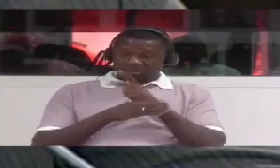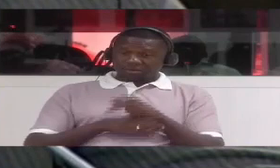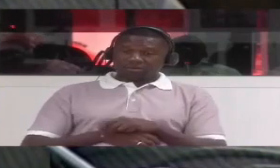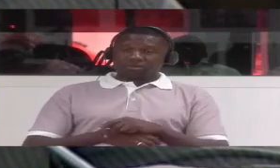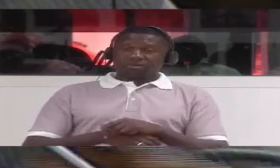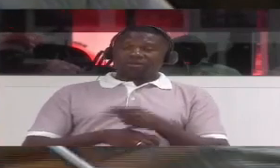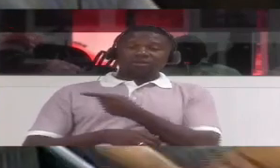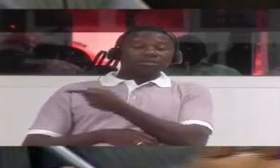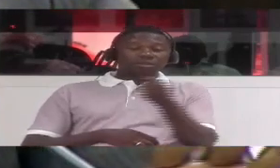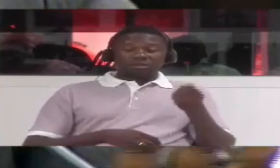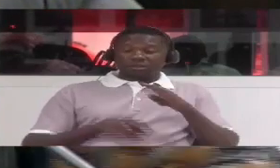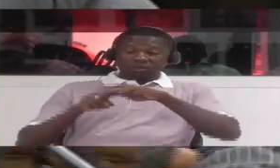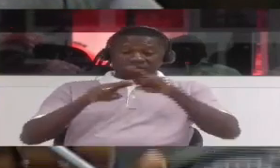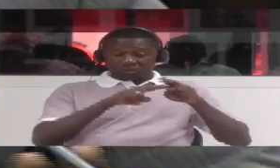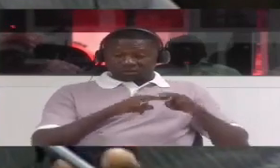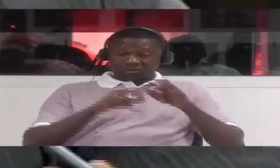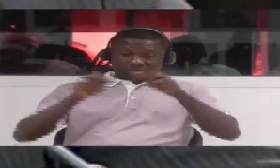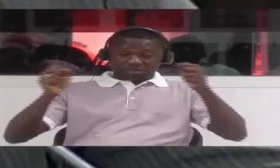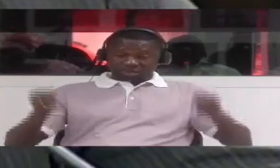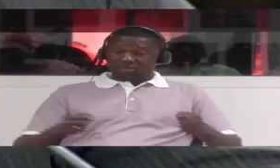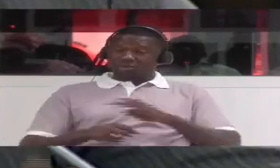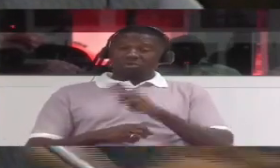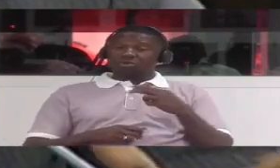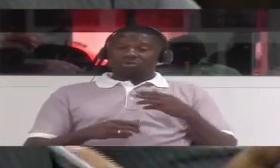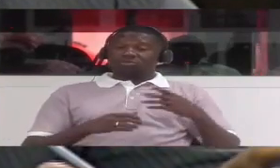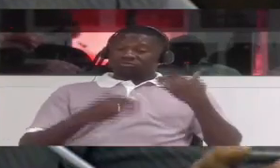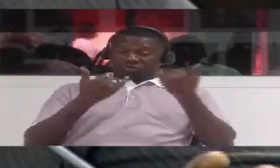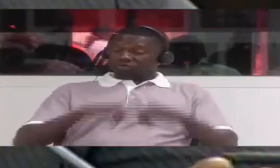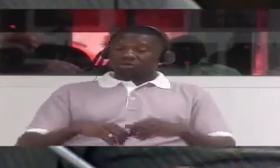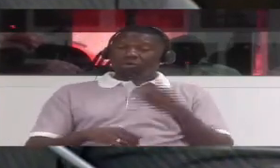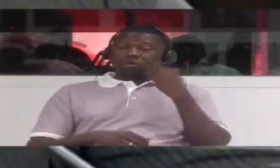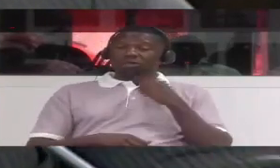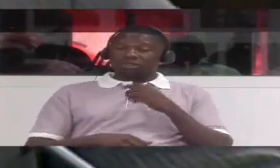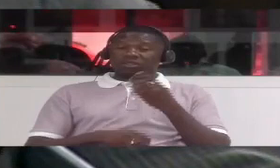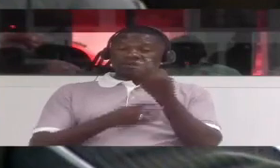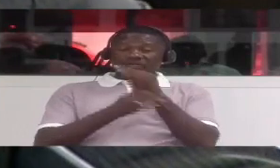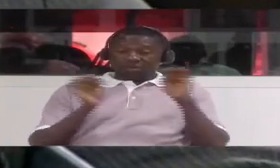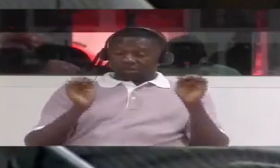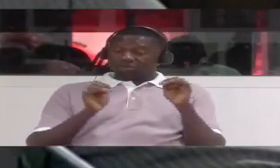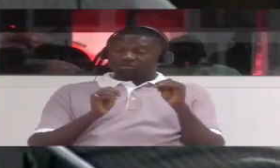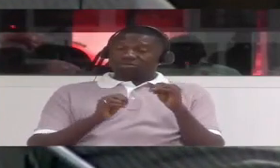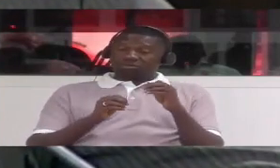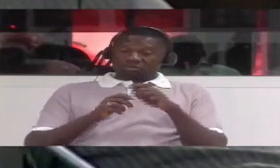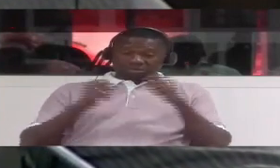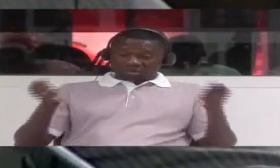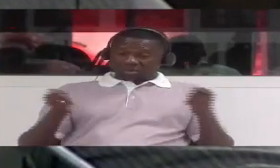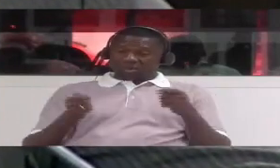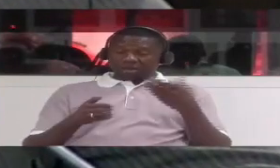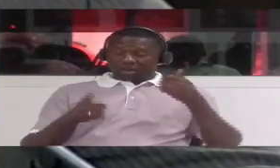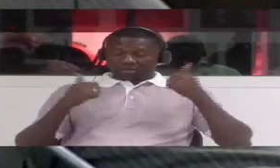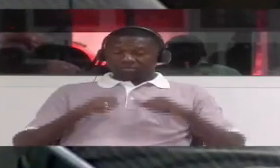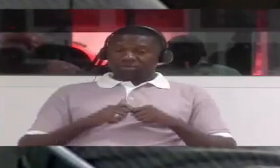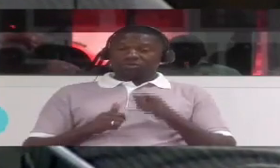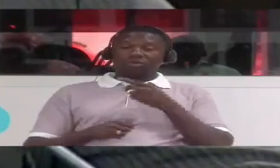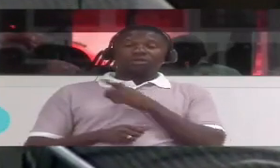dissolved when the freedom case came about. So that panel continued. So